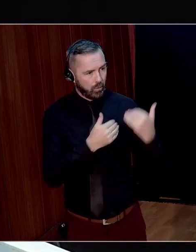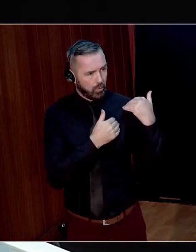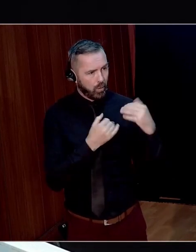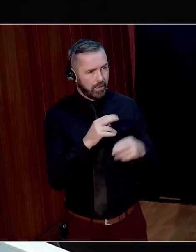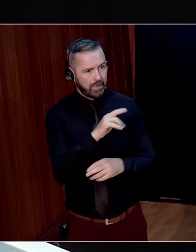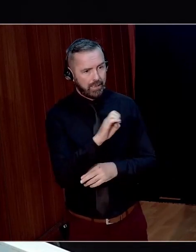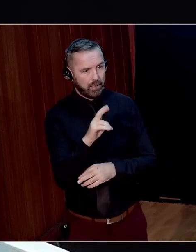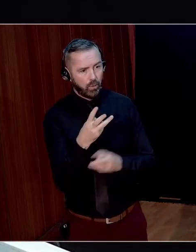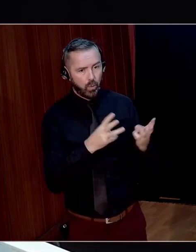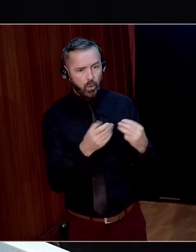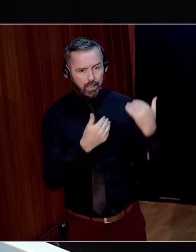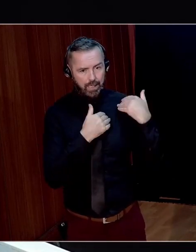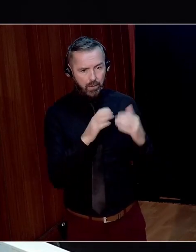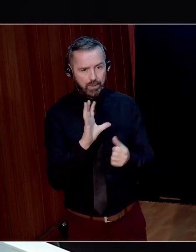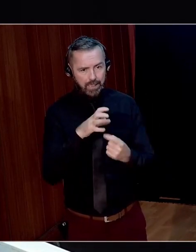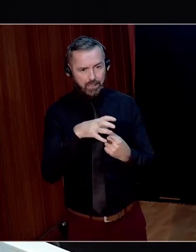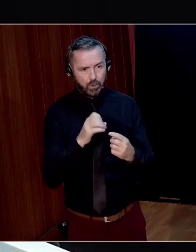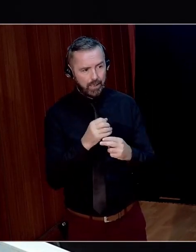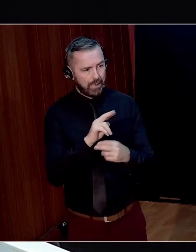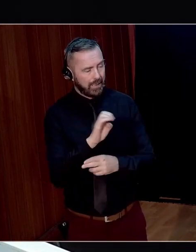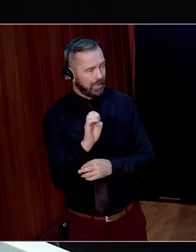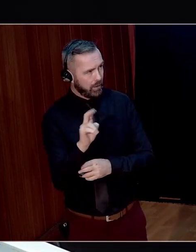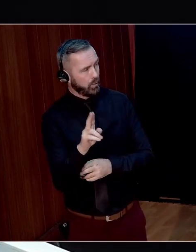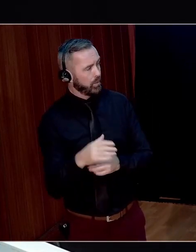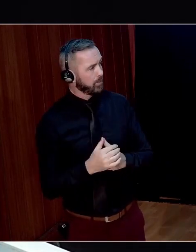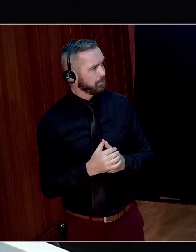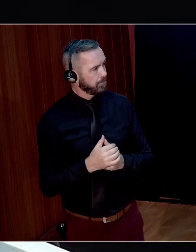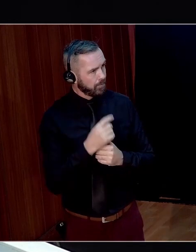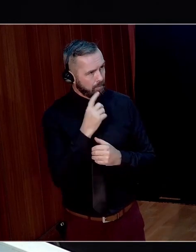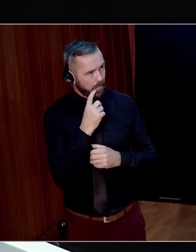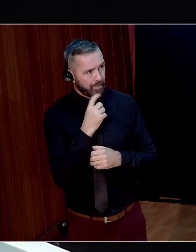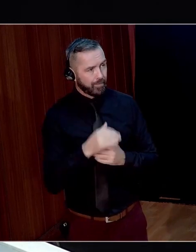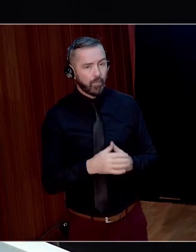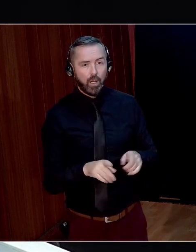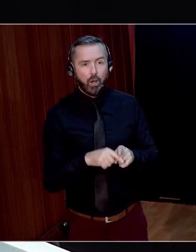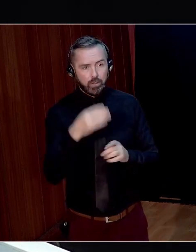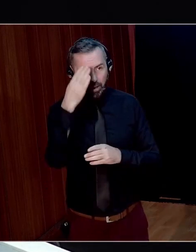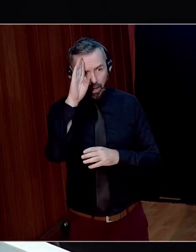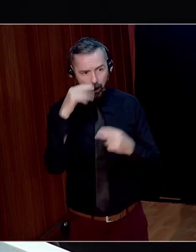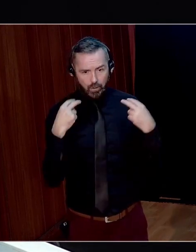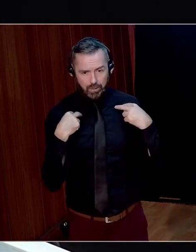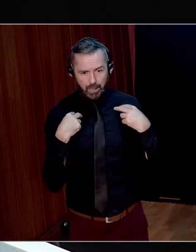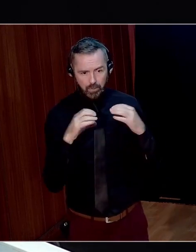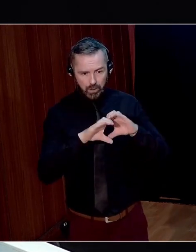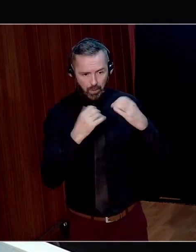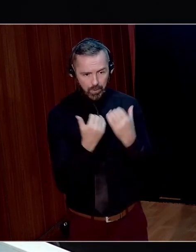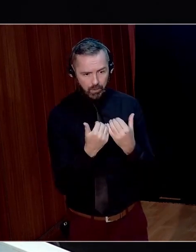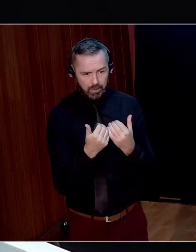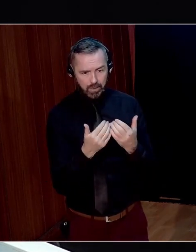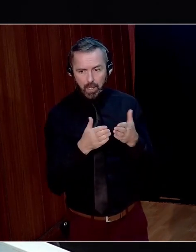language in the European Union, as a working language in the institutes of the European Union, and also the Irish language community